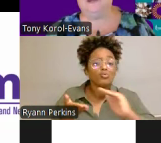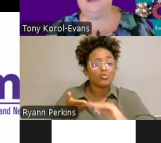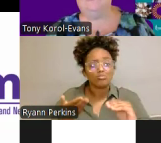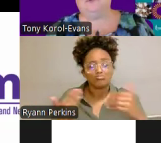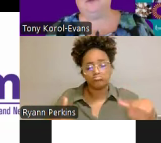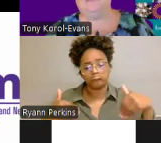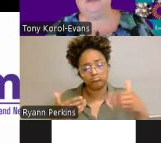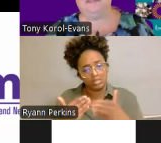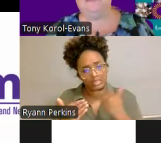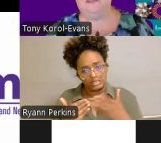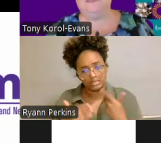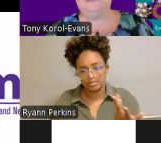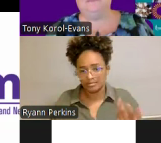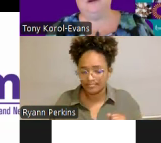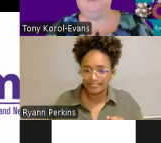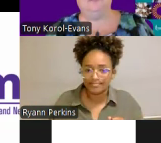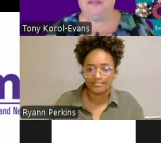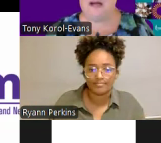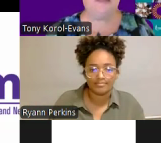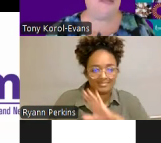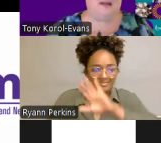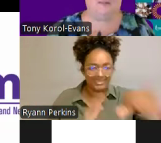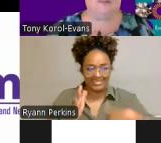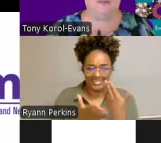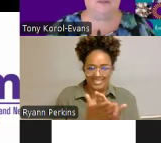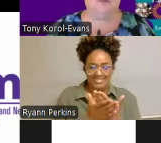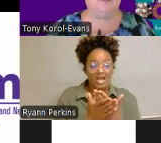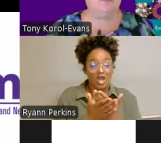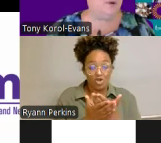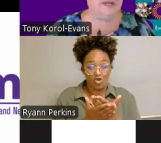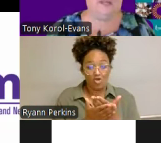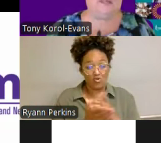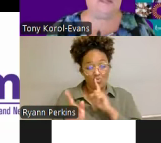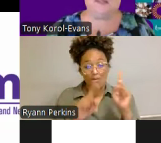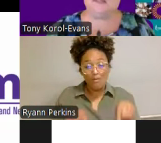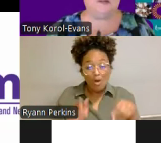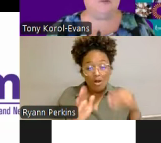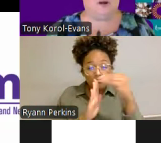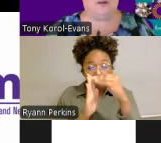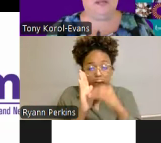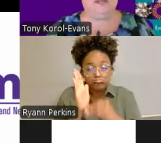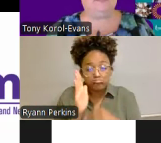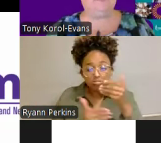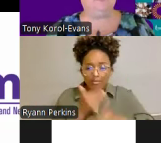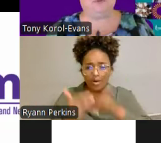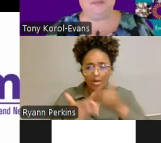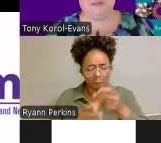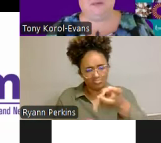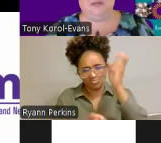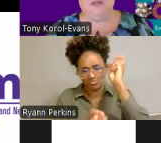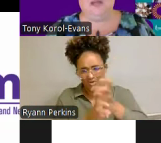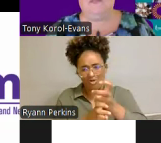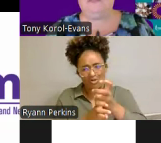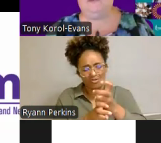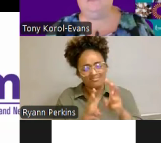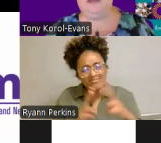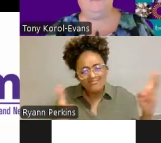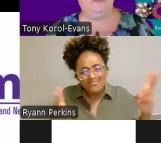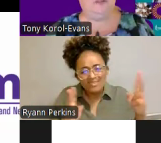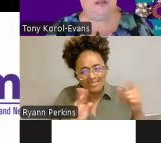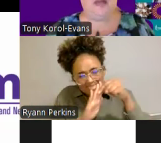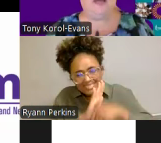The entire reporting process feels insurmountable a lot. Yeah. Reporting is so hard and it's so personal. And that's